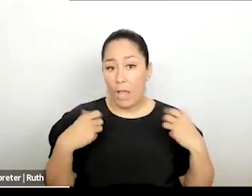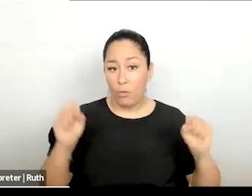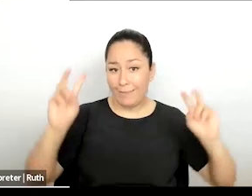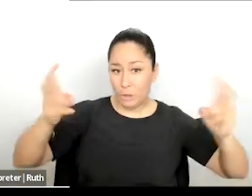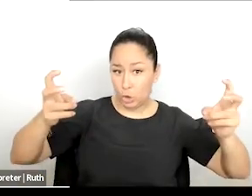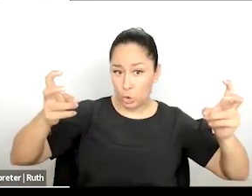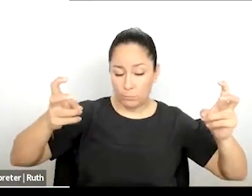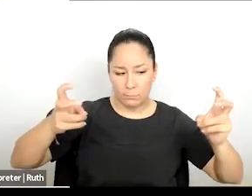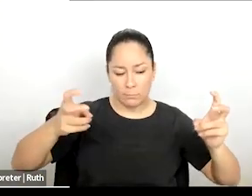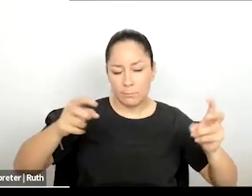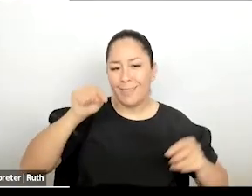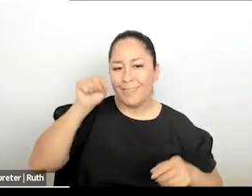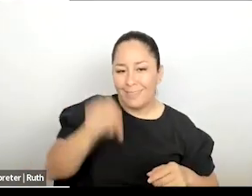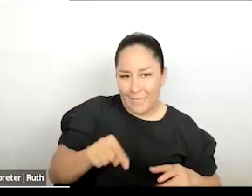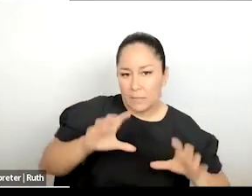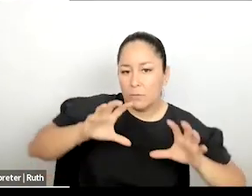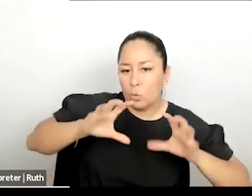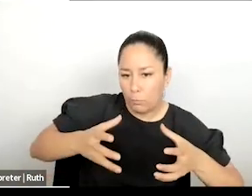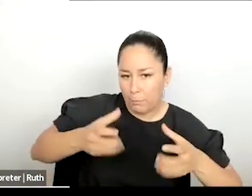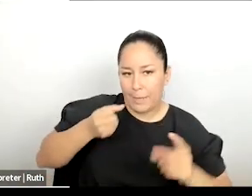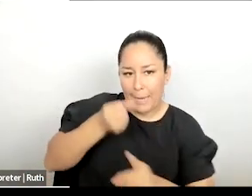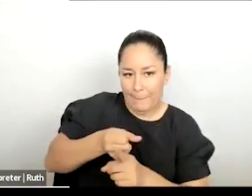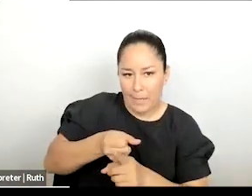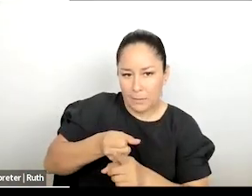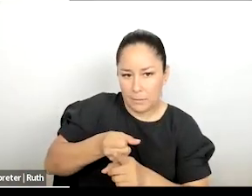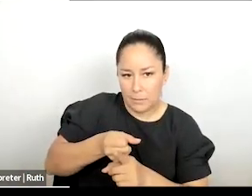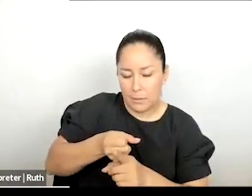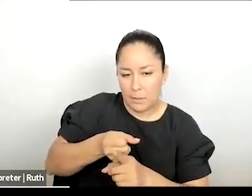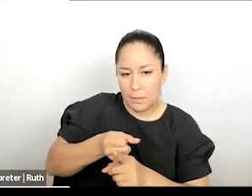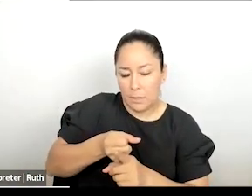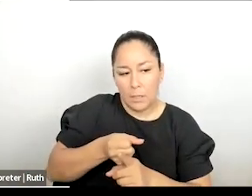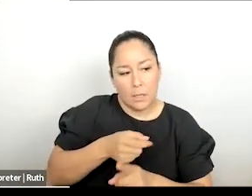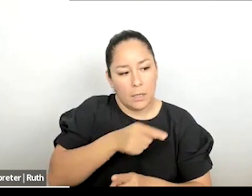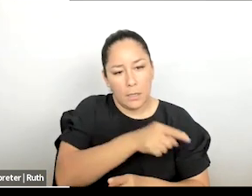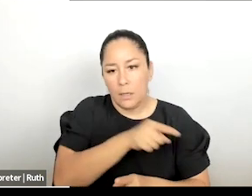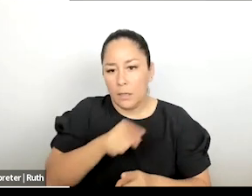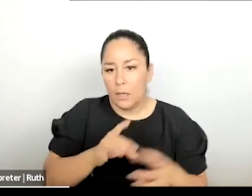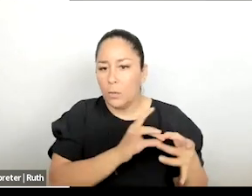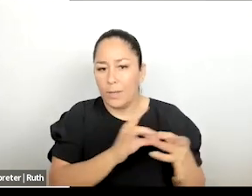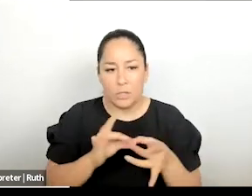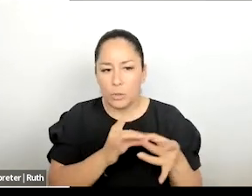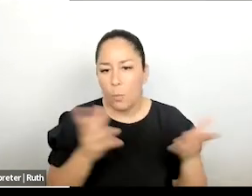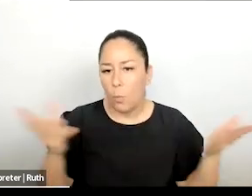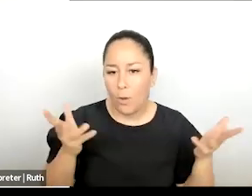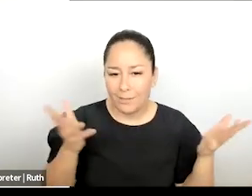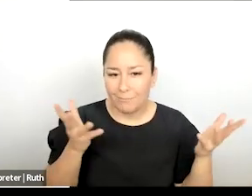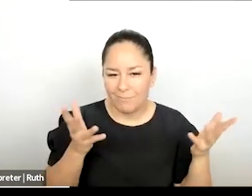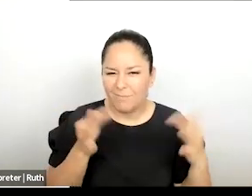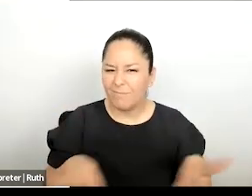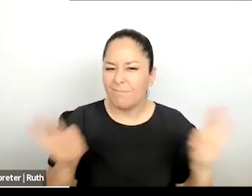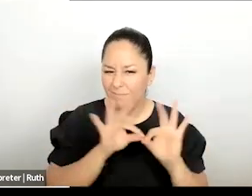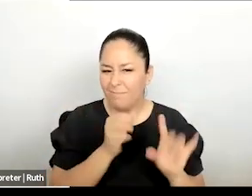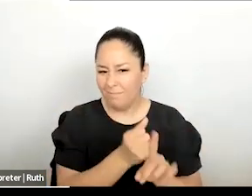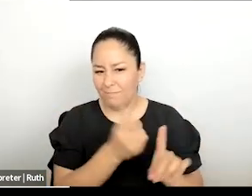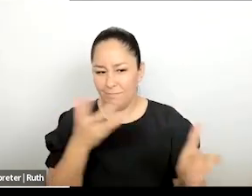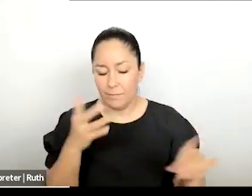specific population that is impacted by it, and this is the relationship to people who are experiencing that health challenge. So